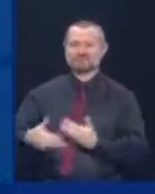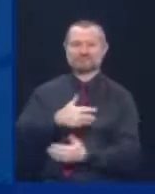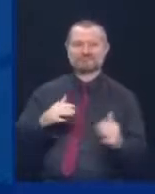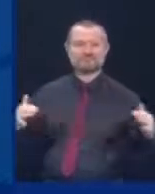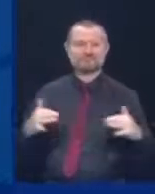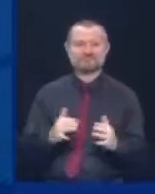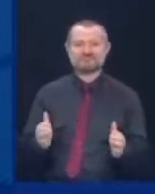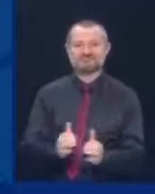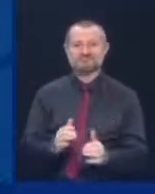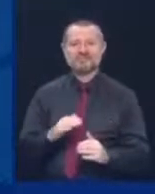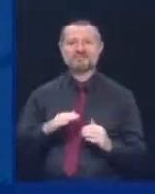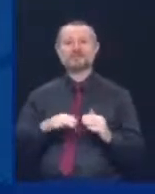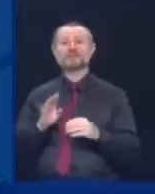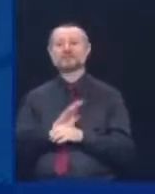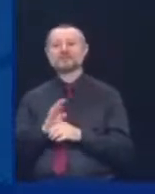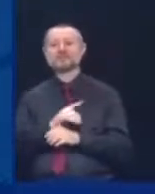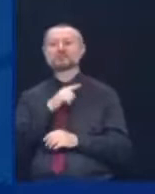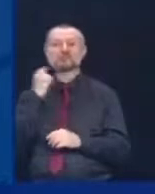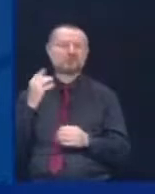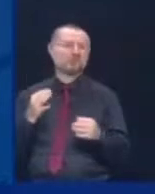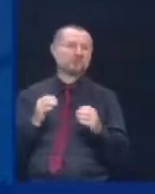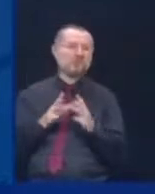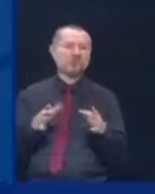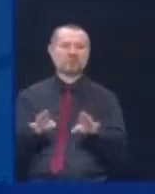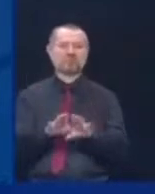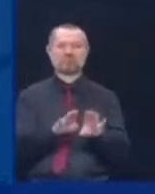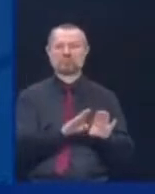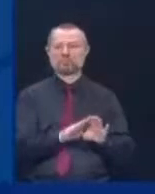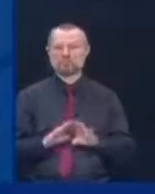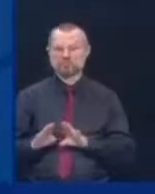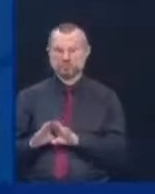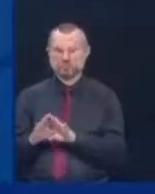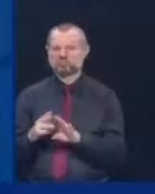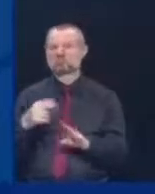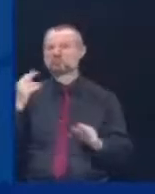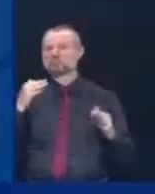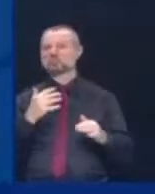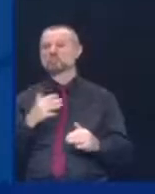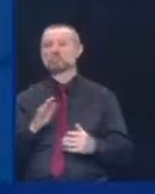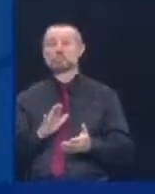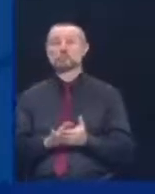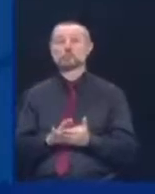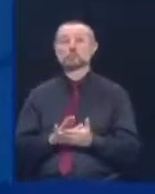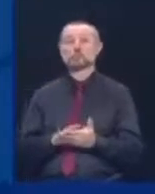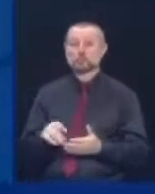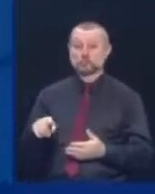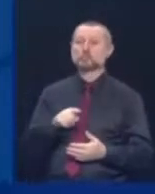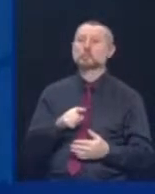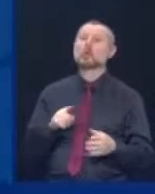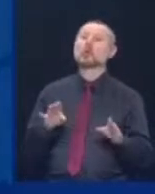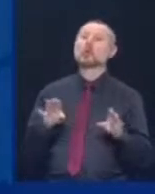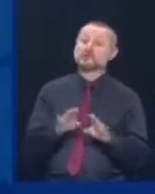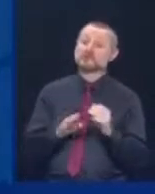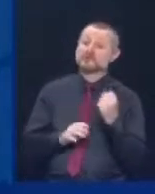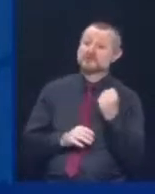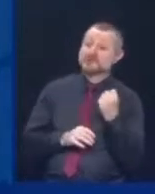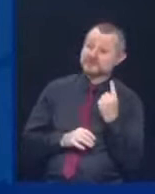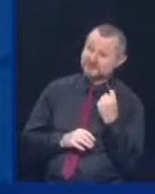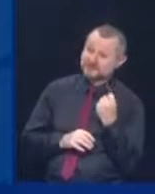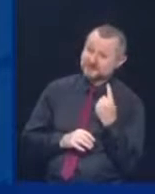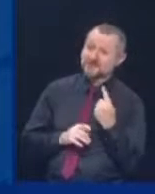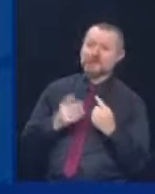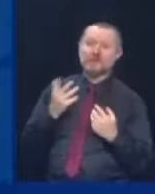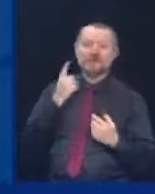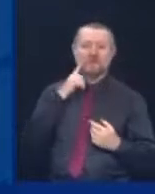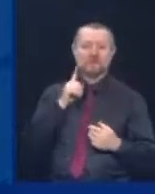Businesses close high risk in an orange zone. Schools close to clean